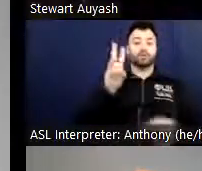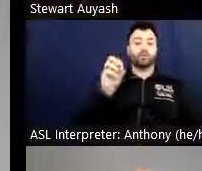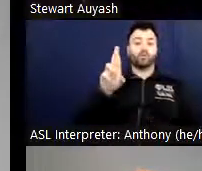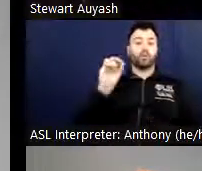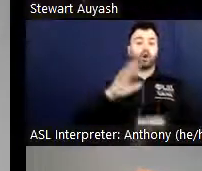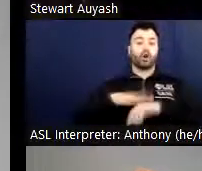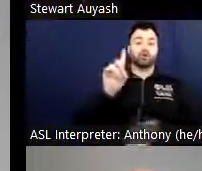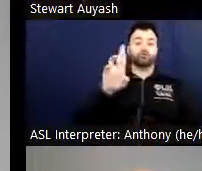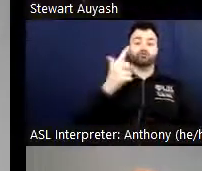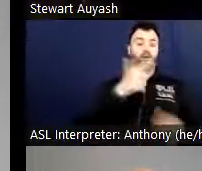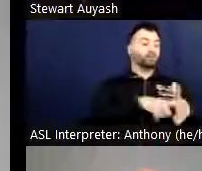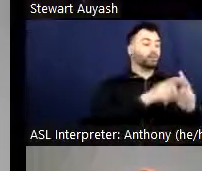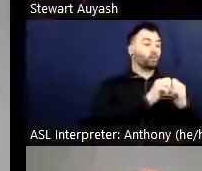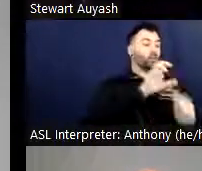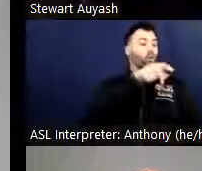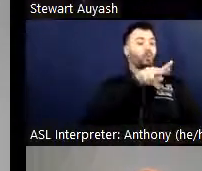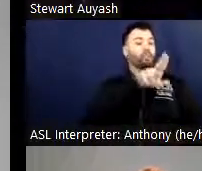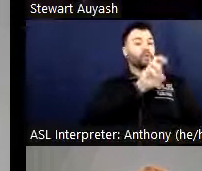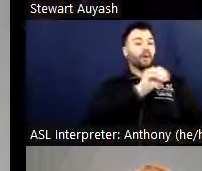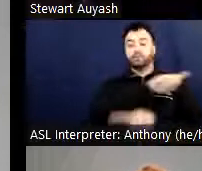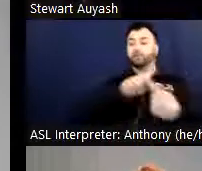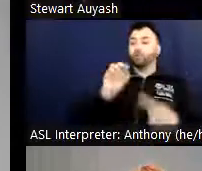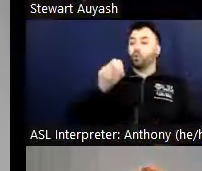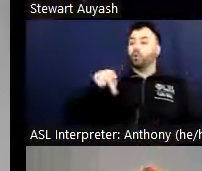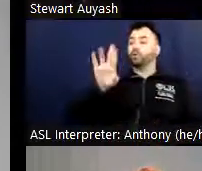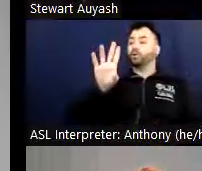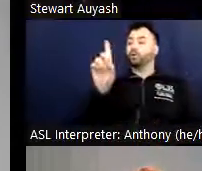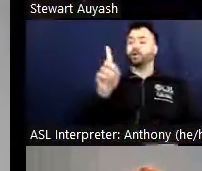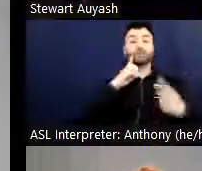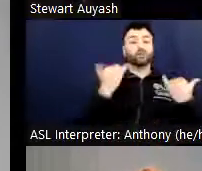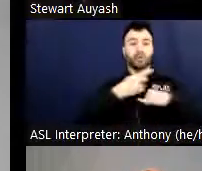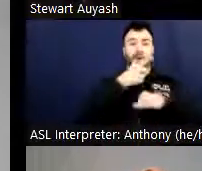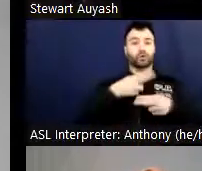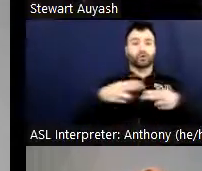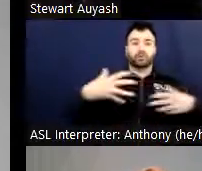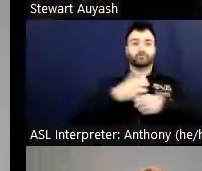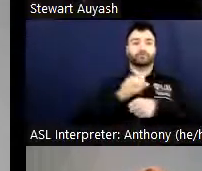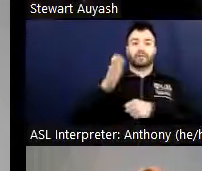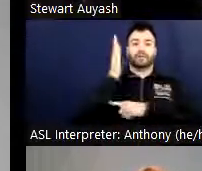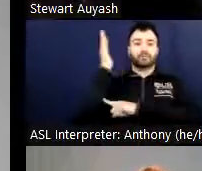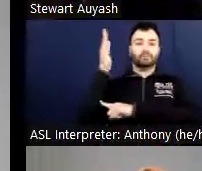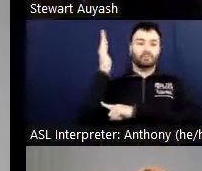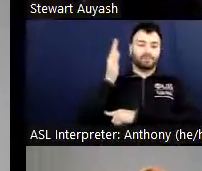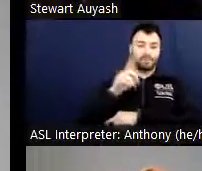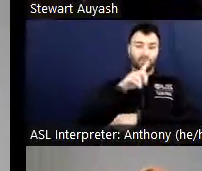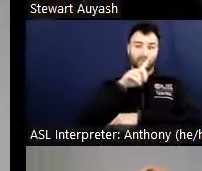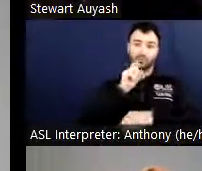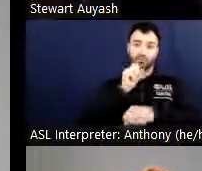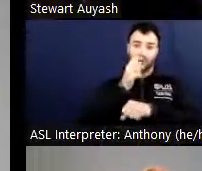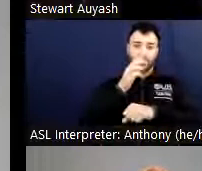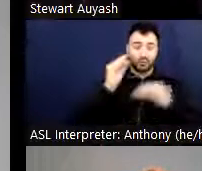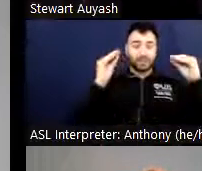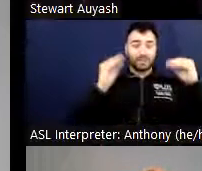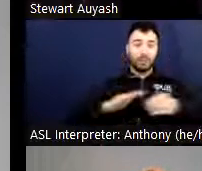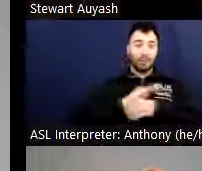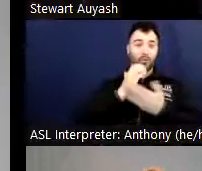to Opioids. So today's lecture, I think, is just going to be a snippet of the information if he's teaching a semester-long course on this topic.